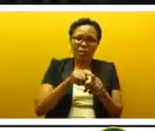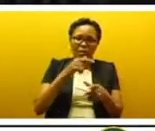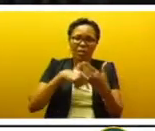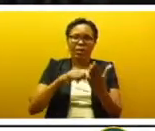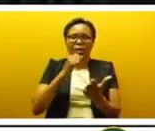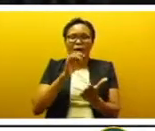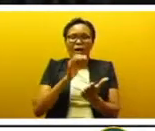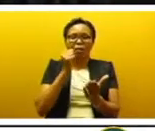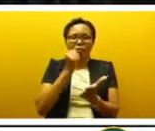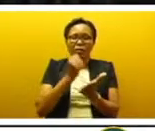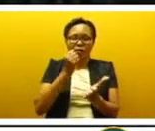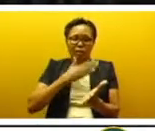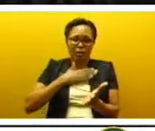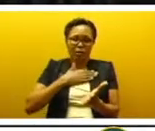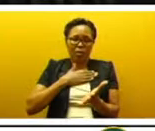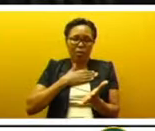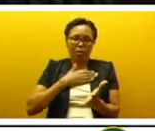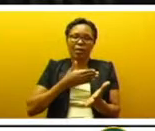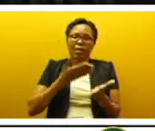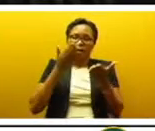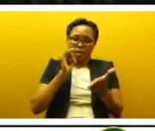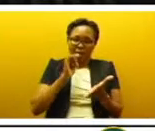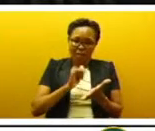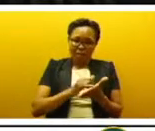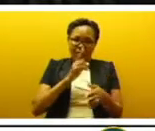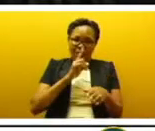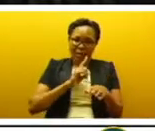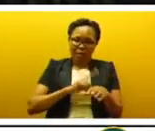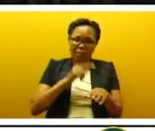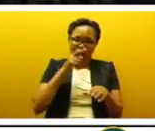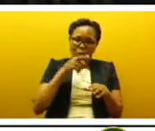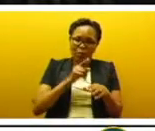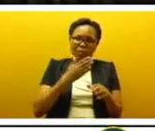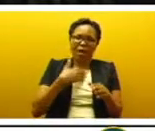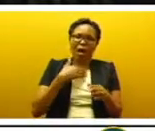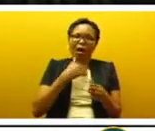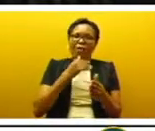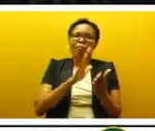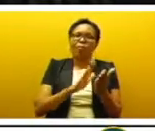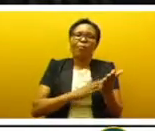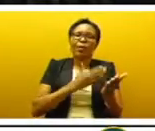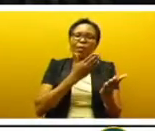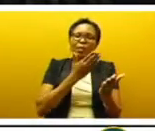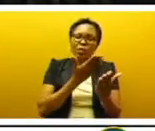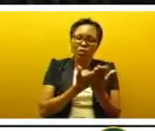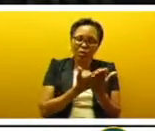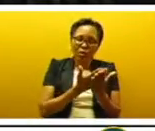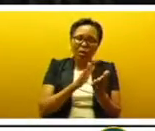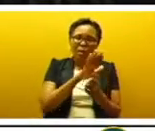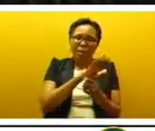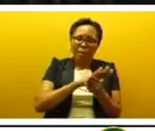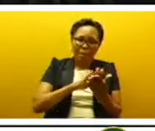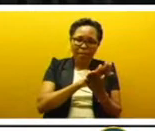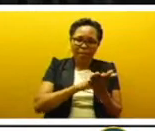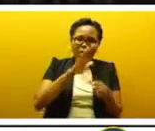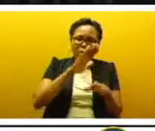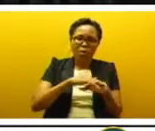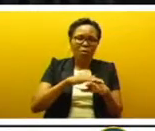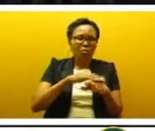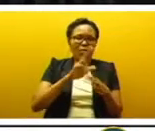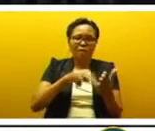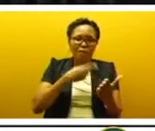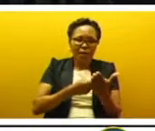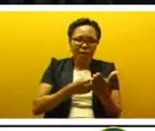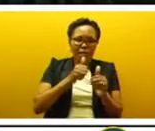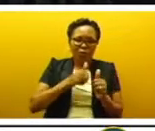affidavit, that when you have a petition based on non-compliance, how do you prove it?